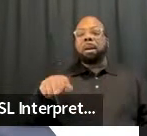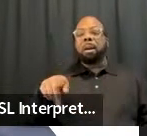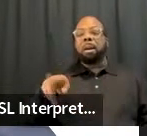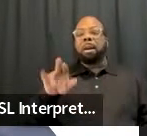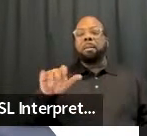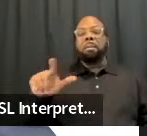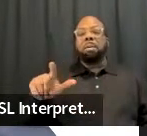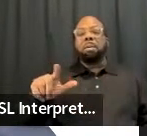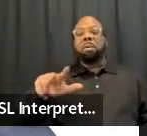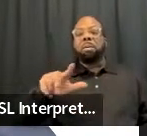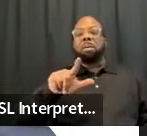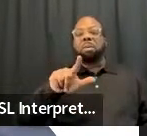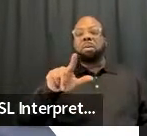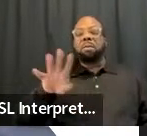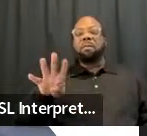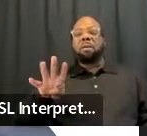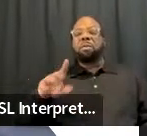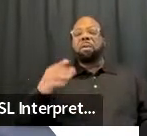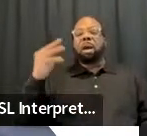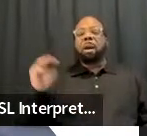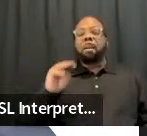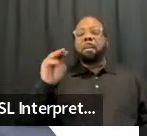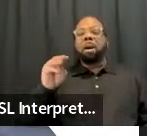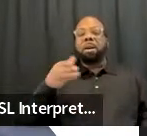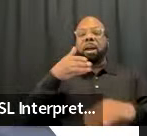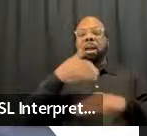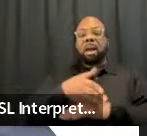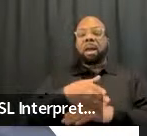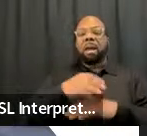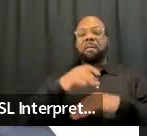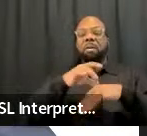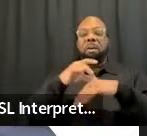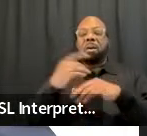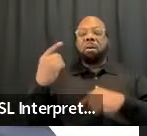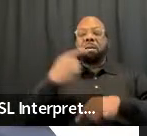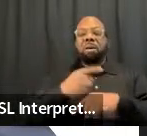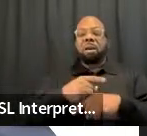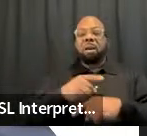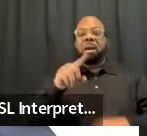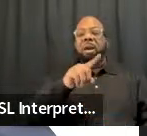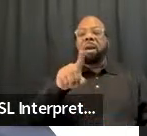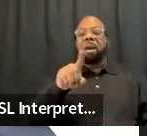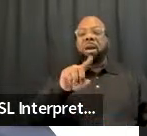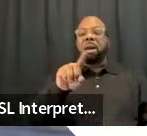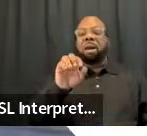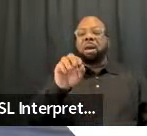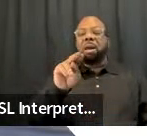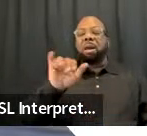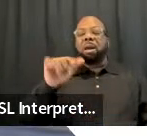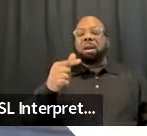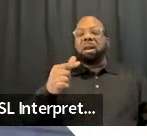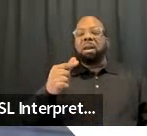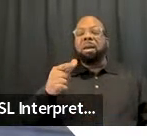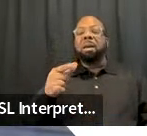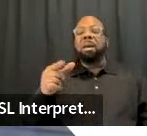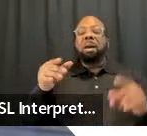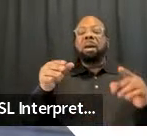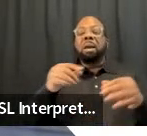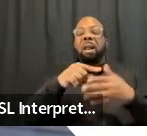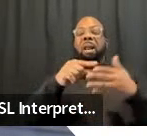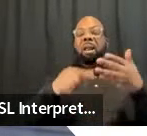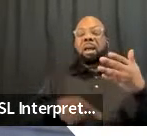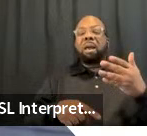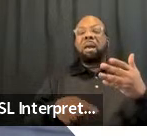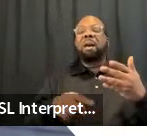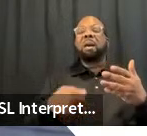is the Monday after Earth Day. The zoning rule changes we are seeking are detailed and important for ensuring our city continues